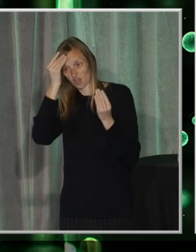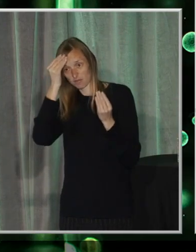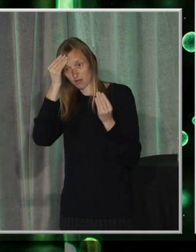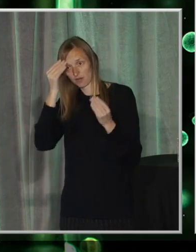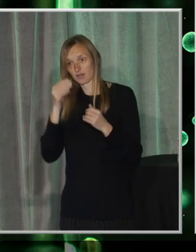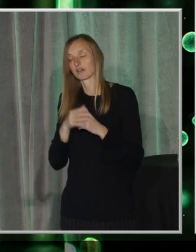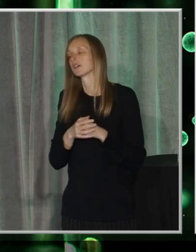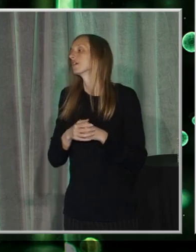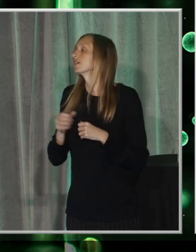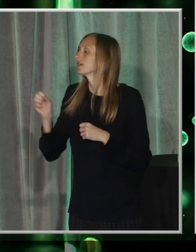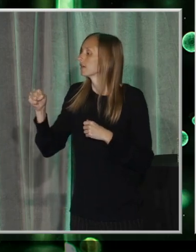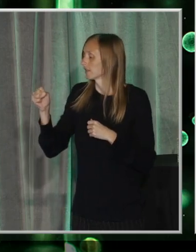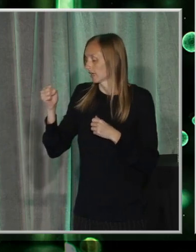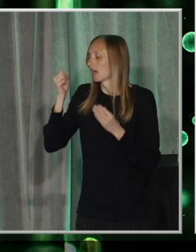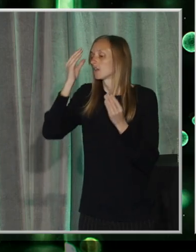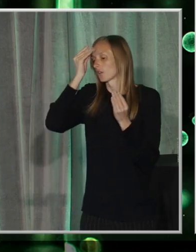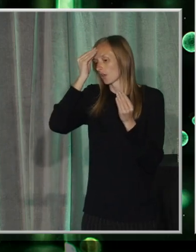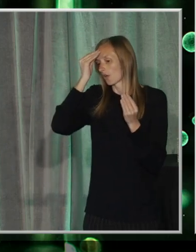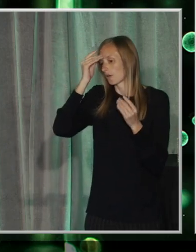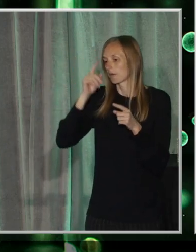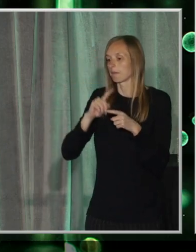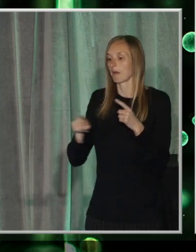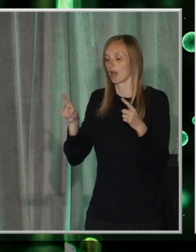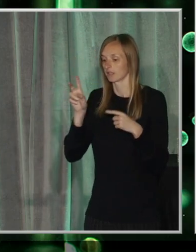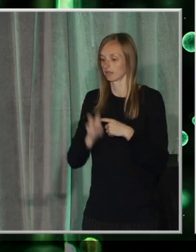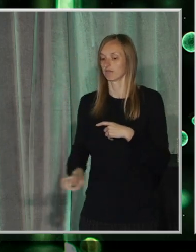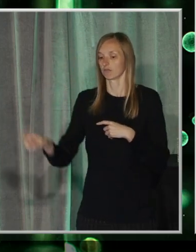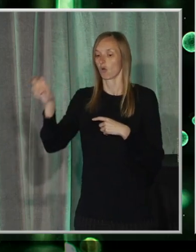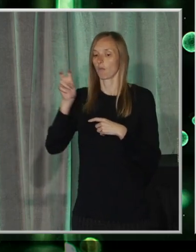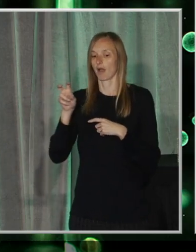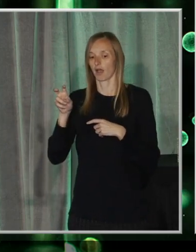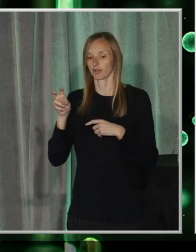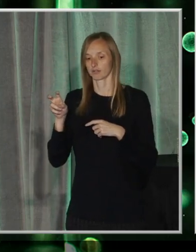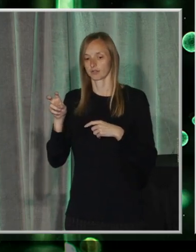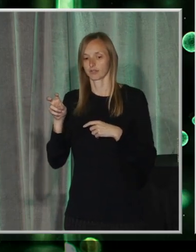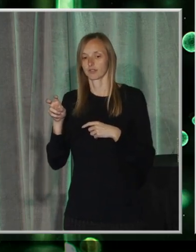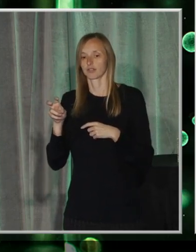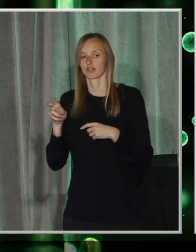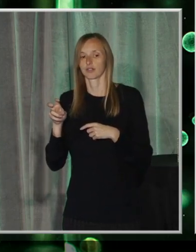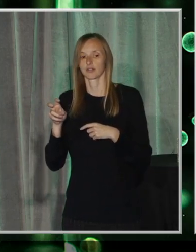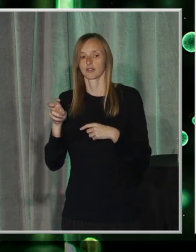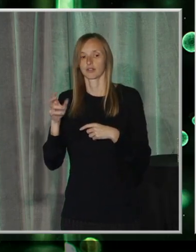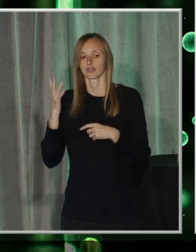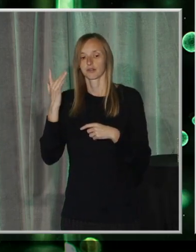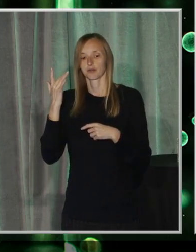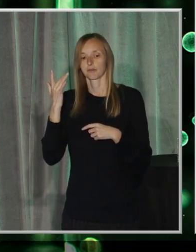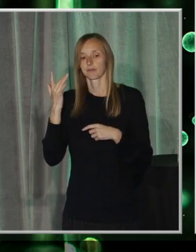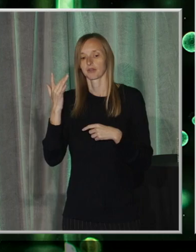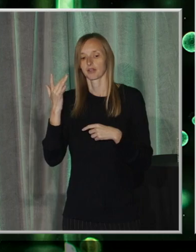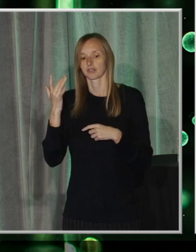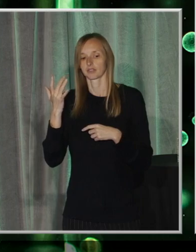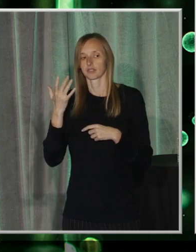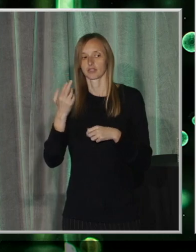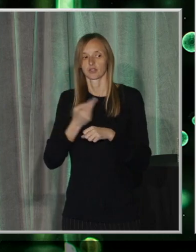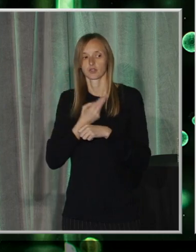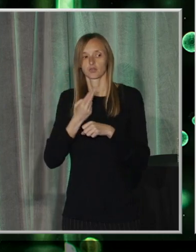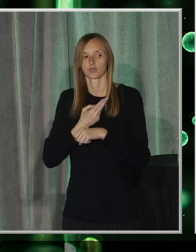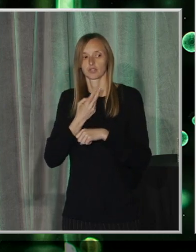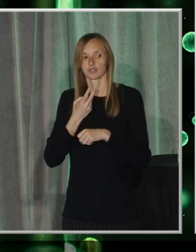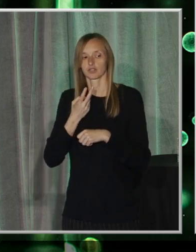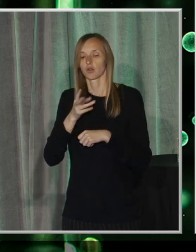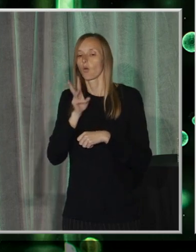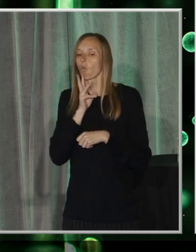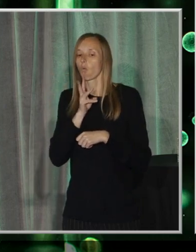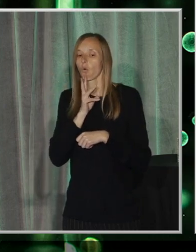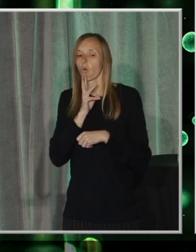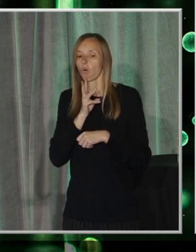Yeah, I've thought about it, but the mobile one, so it's so hard since it uses water.